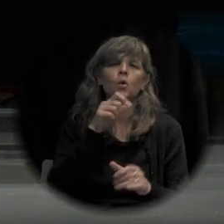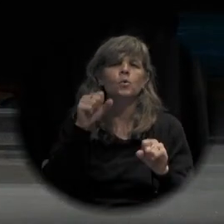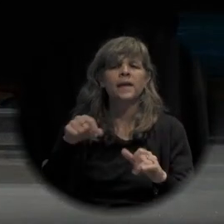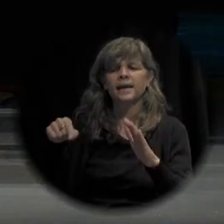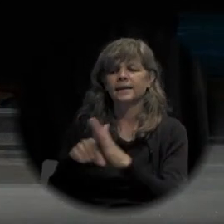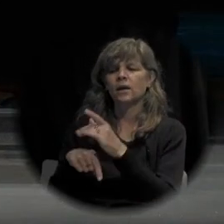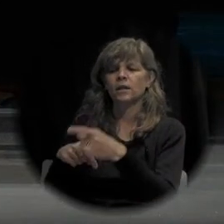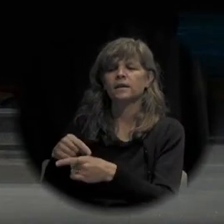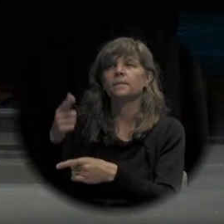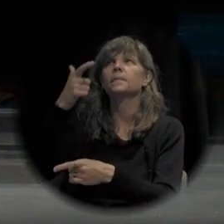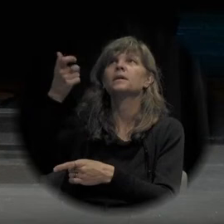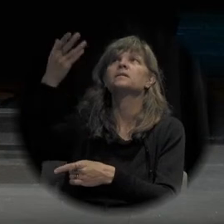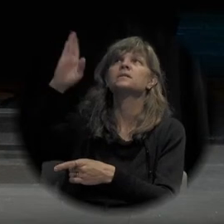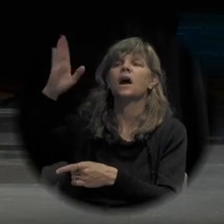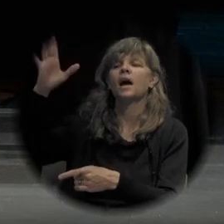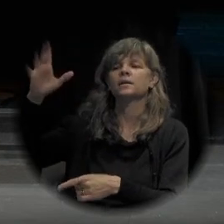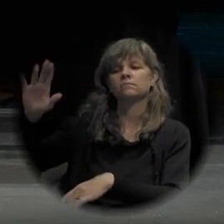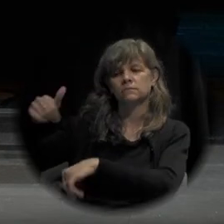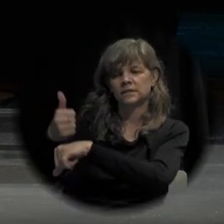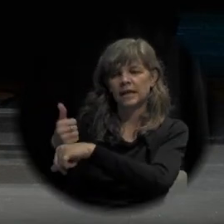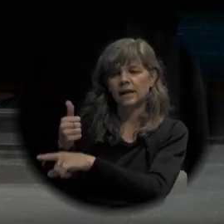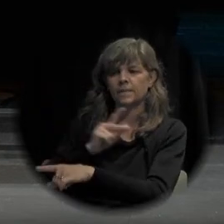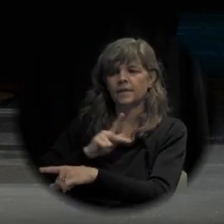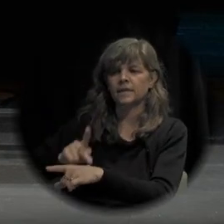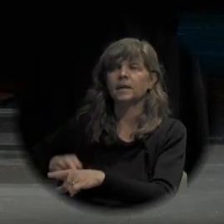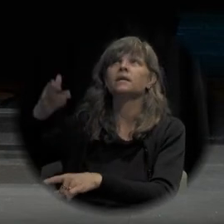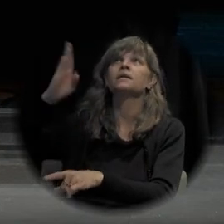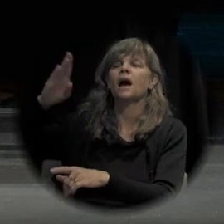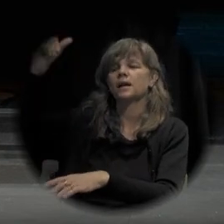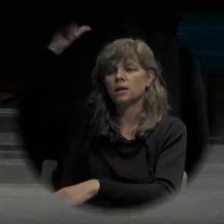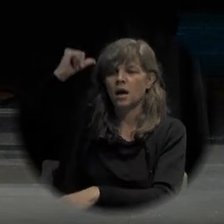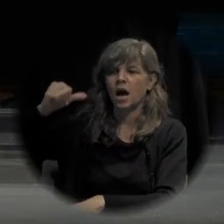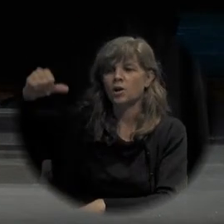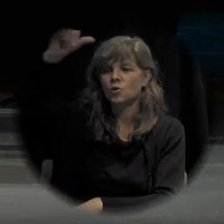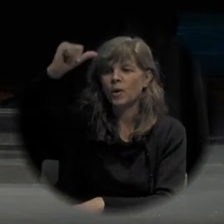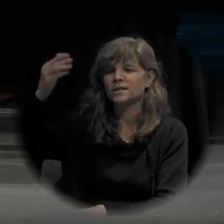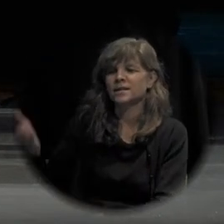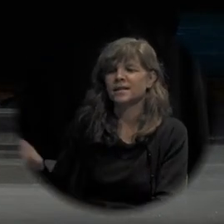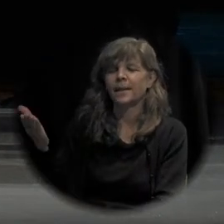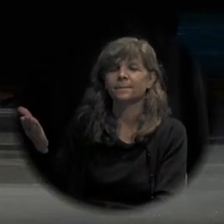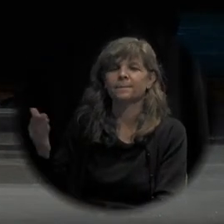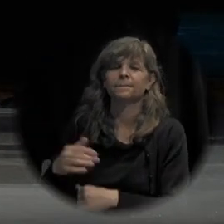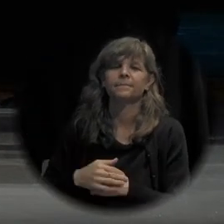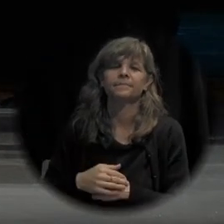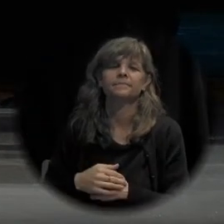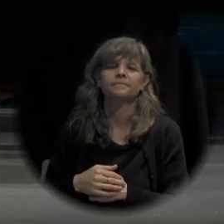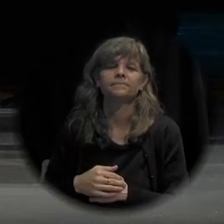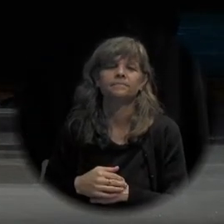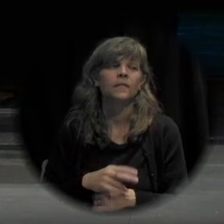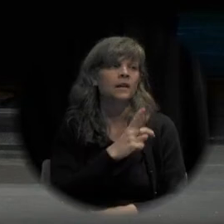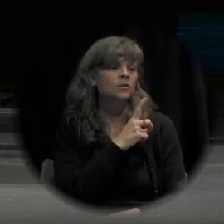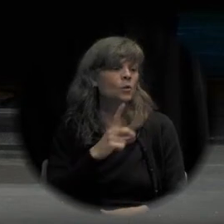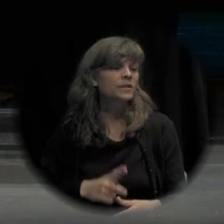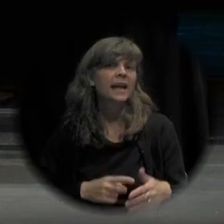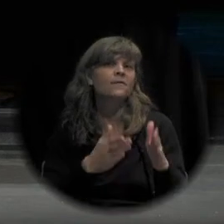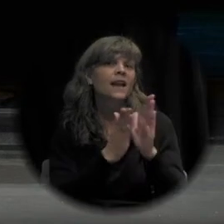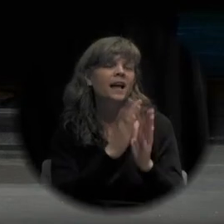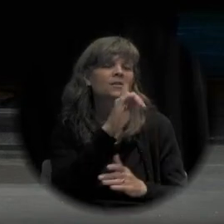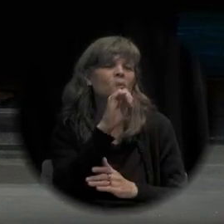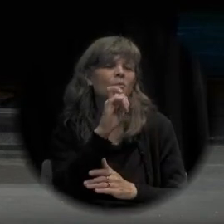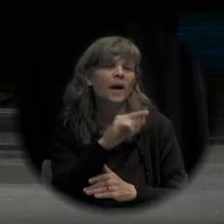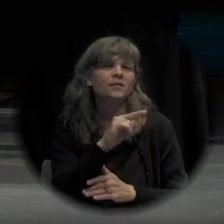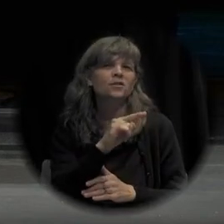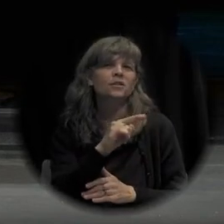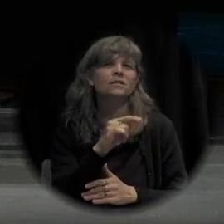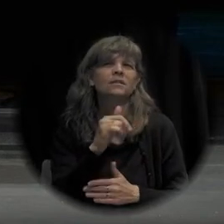against the Lord's anointed? Brings up in David's mind, Abishai's mind, and it should bring up in our mind something that had